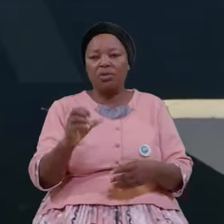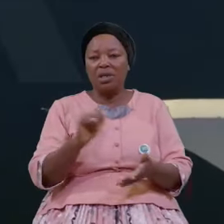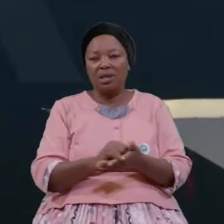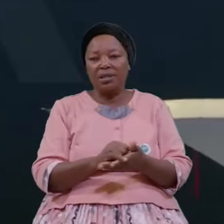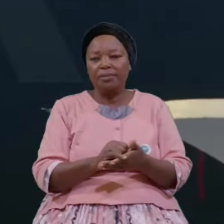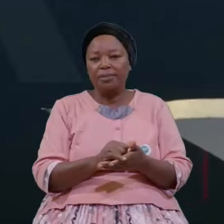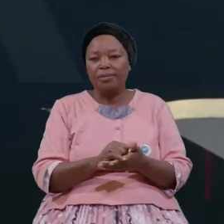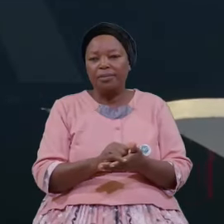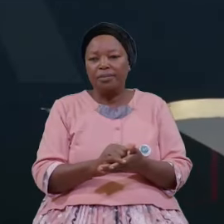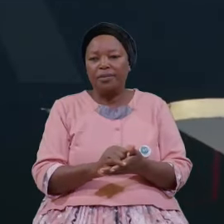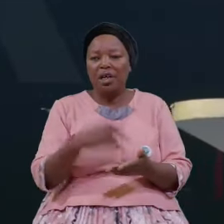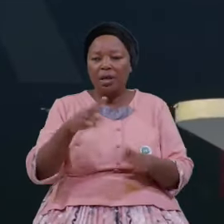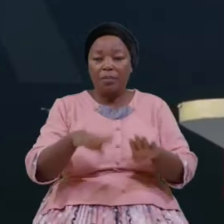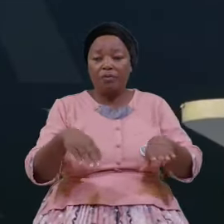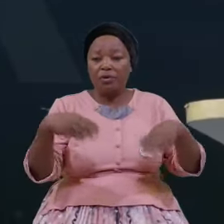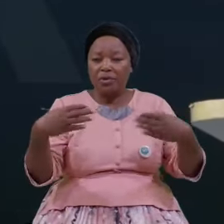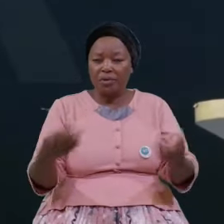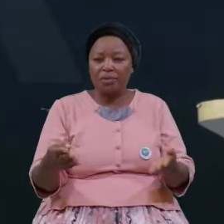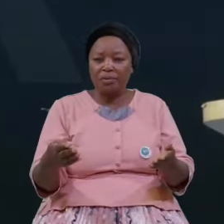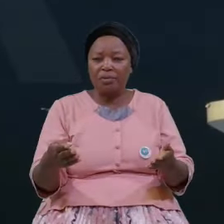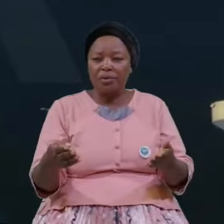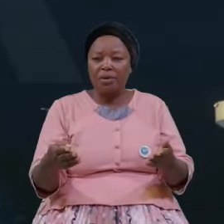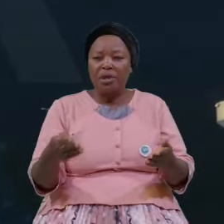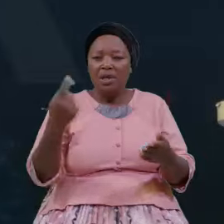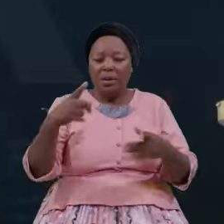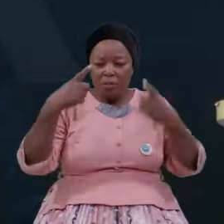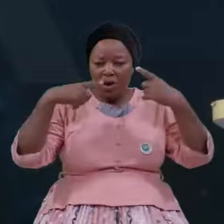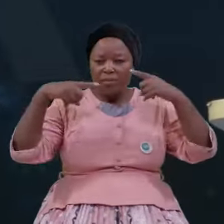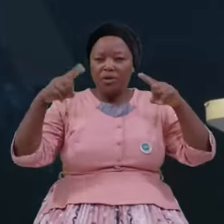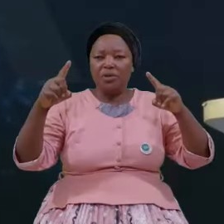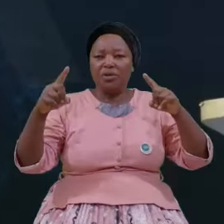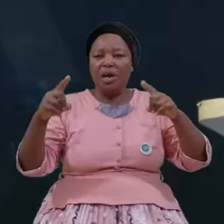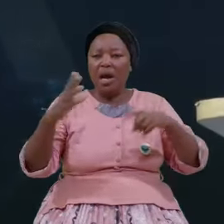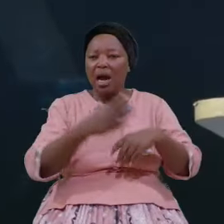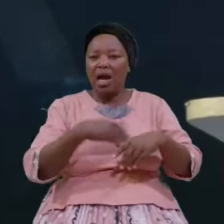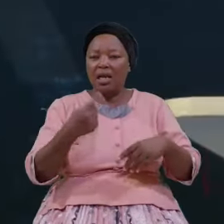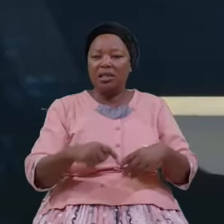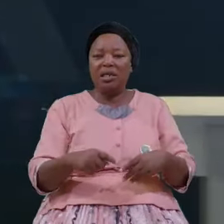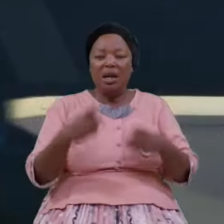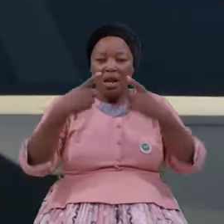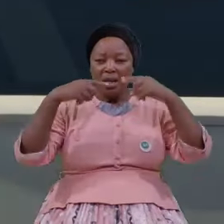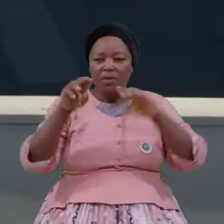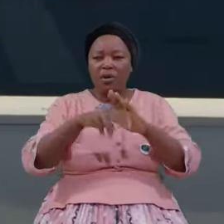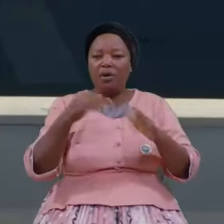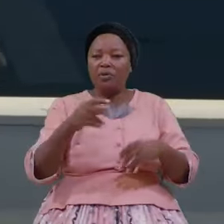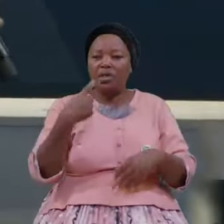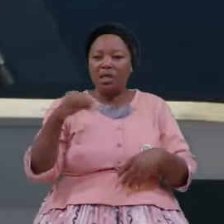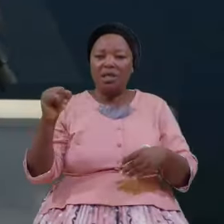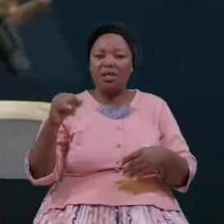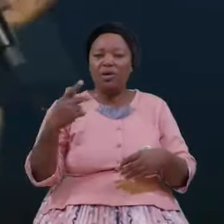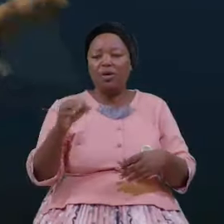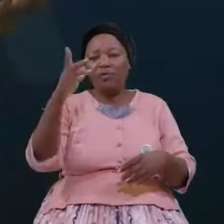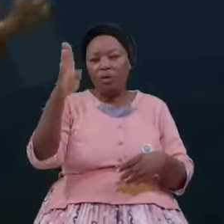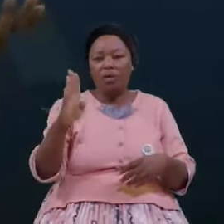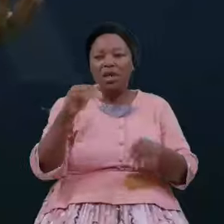the provision, the proclamation, and the prophetic sayings of God in the